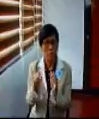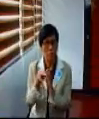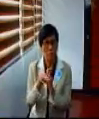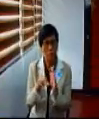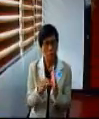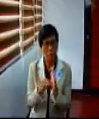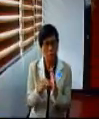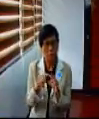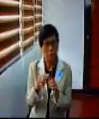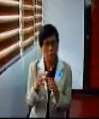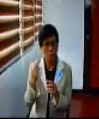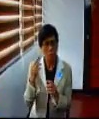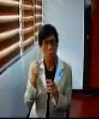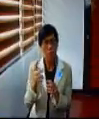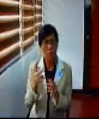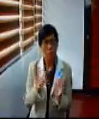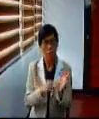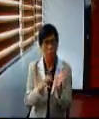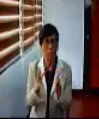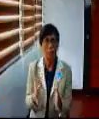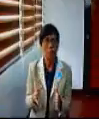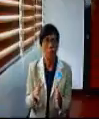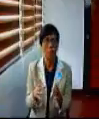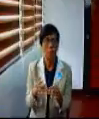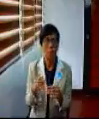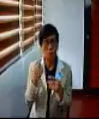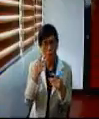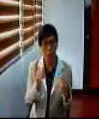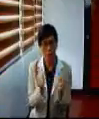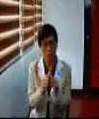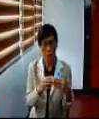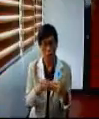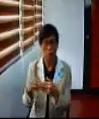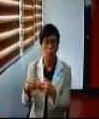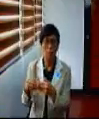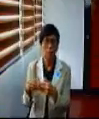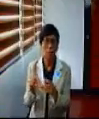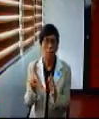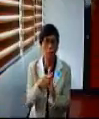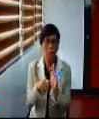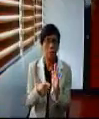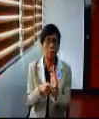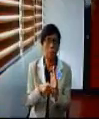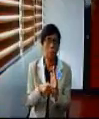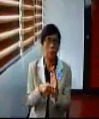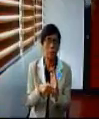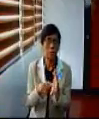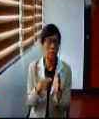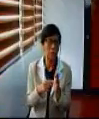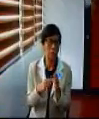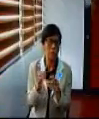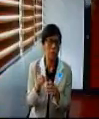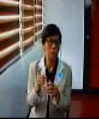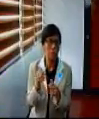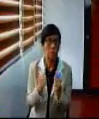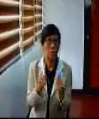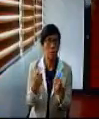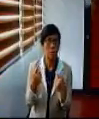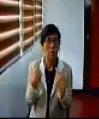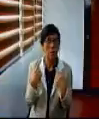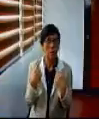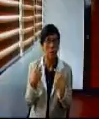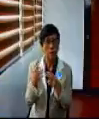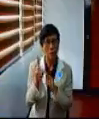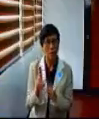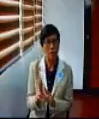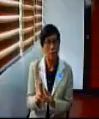disseminate and implement the guiding principles. This working group, Your Honor, is the one on which I have had the honor over the